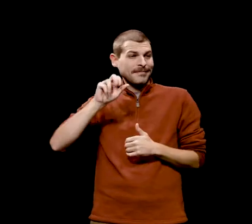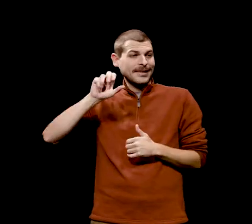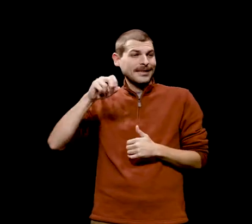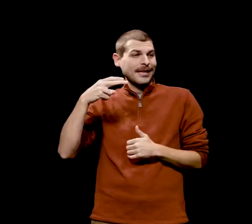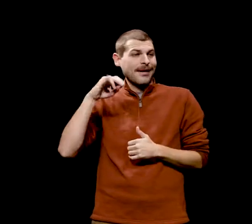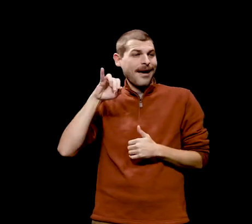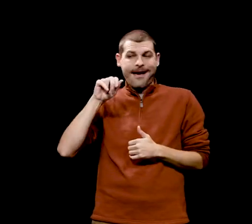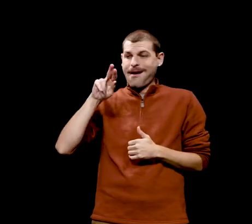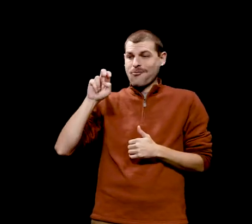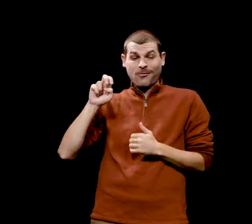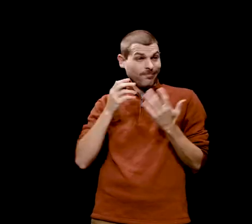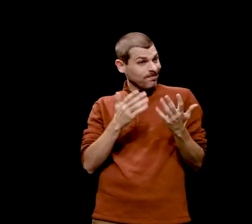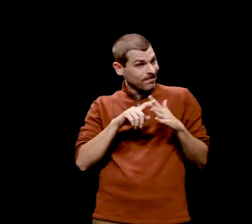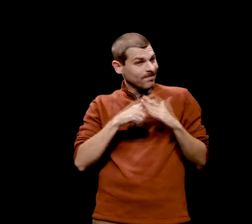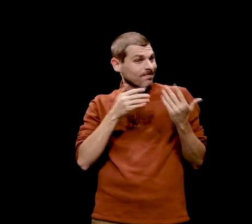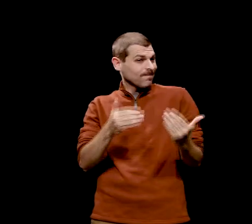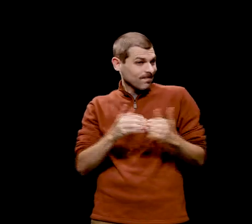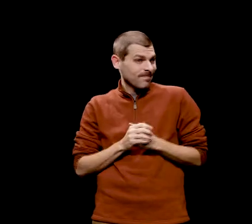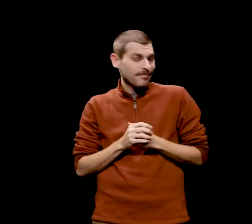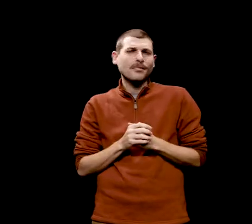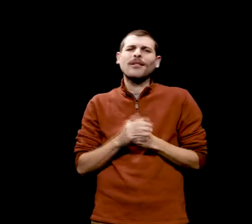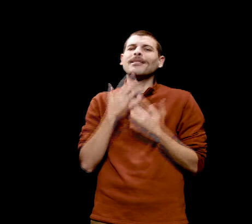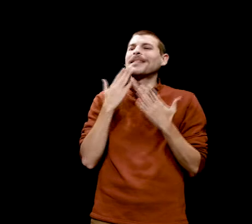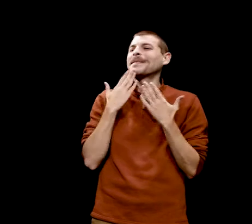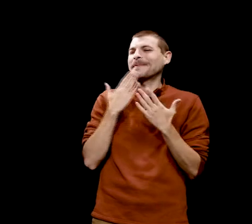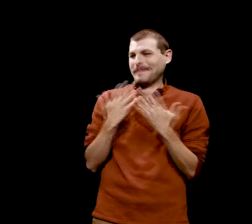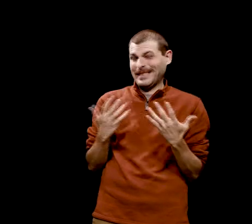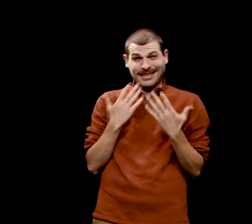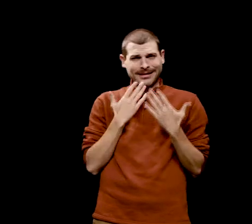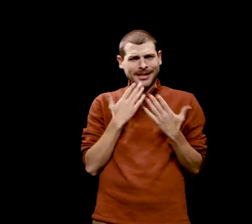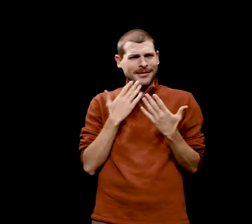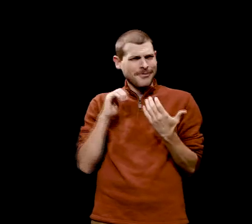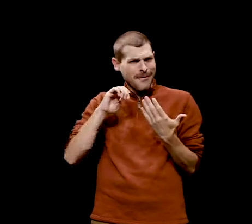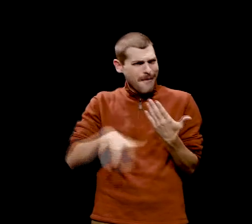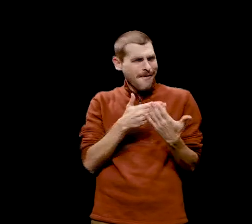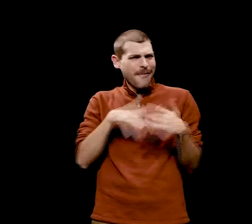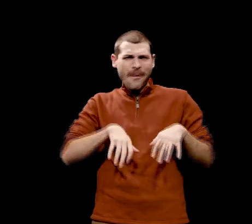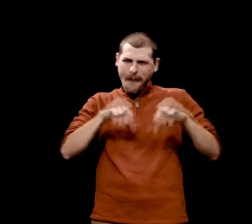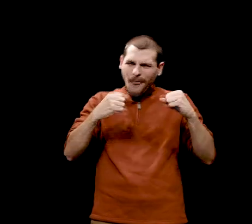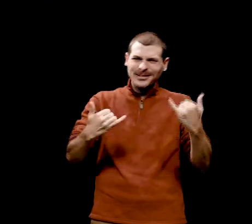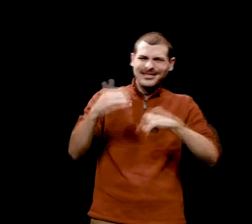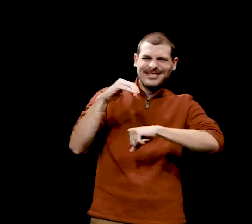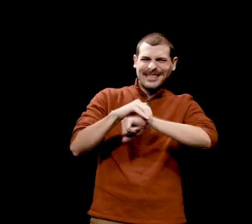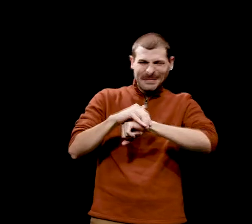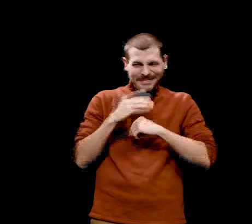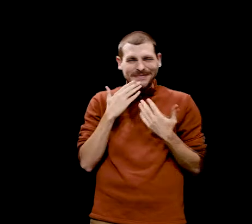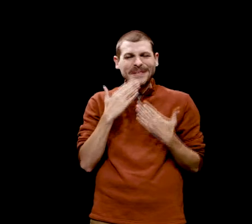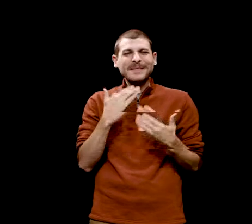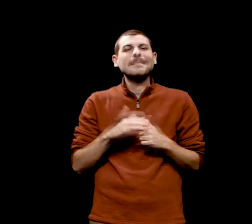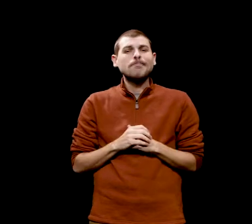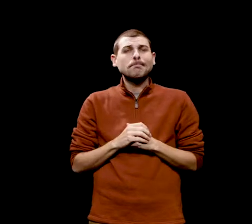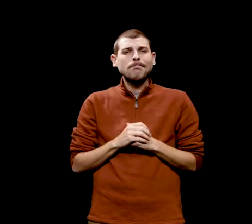begins now. Thank you very much, and thanks to everyone who's hosting this tonight and for being a part of this if